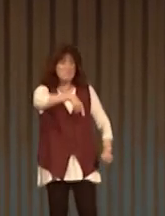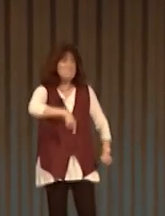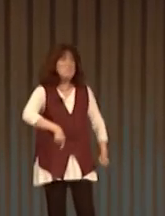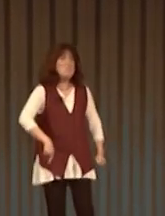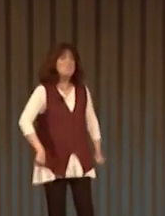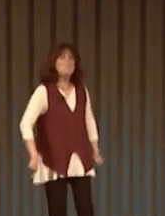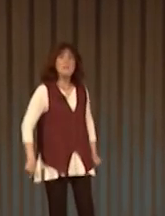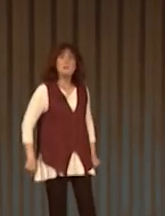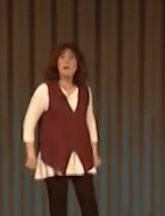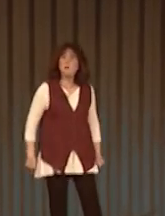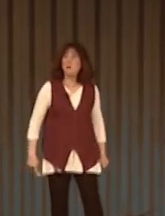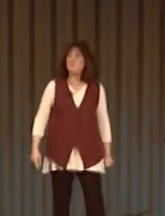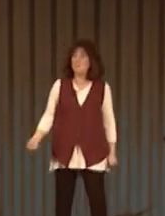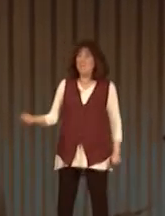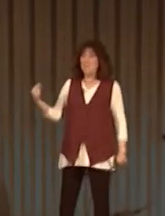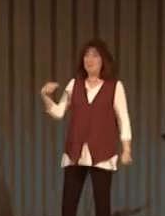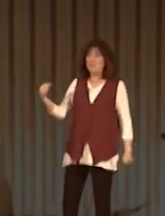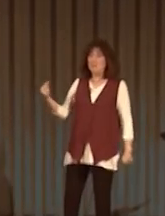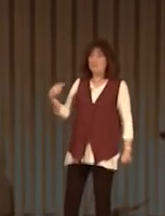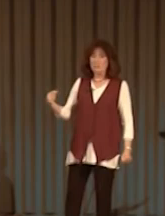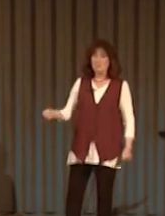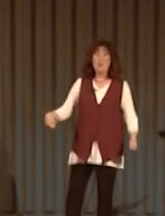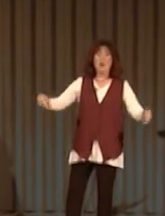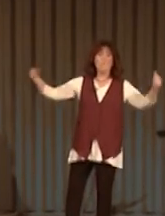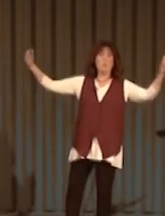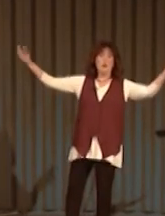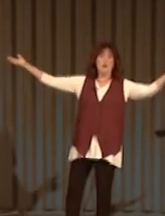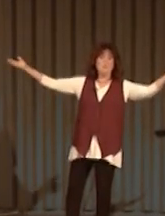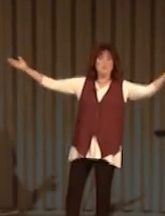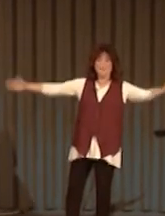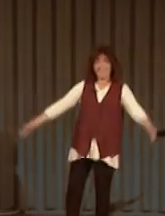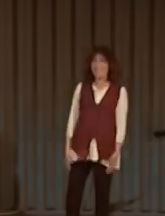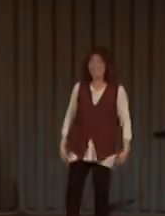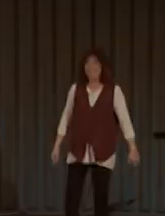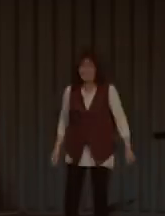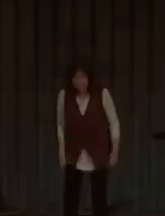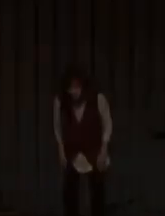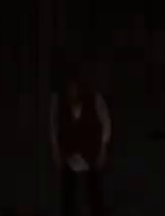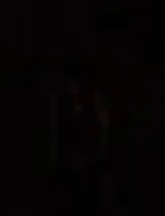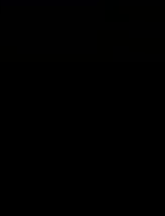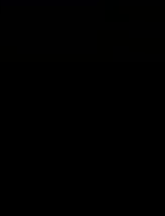I'd say, "It's me, Grandma. It's Skotsl. I've arrived."